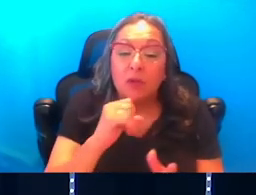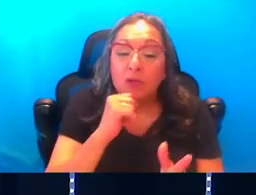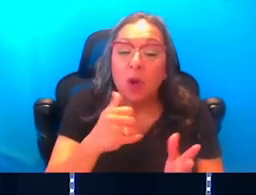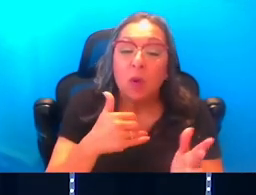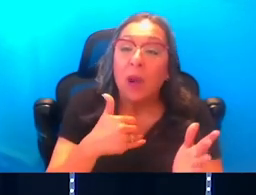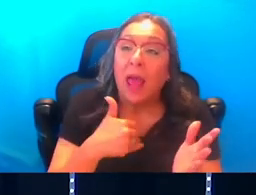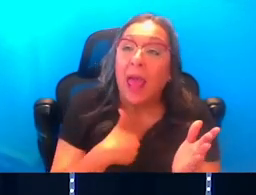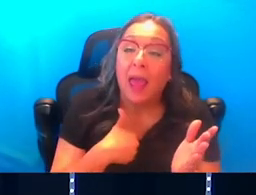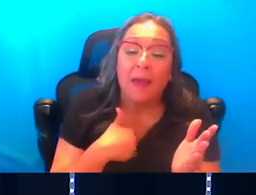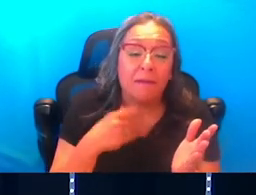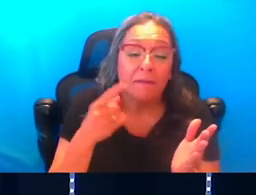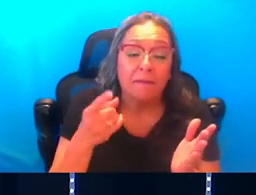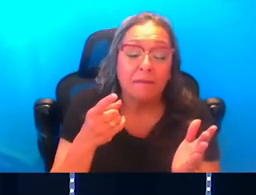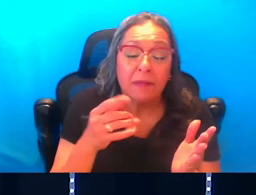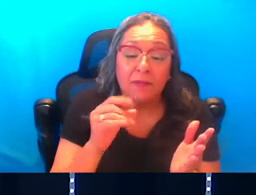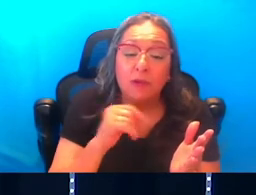these.